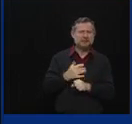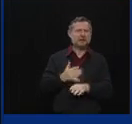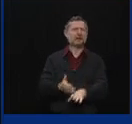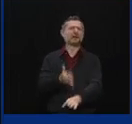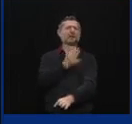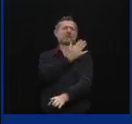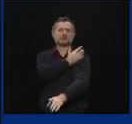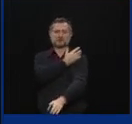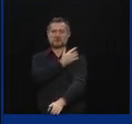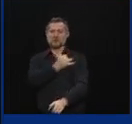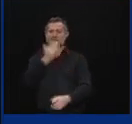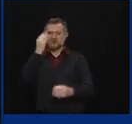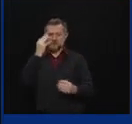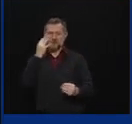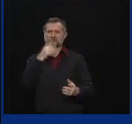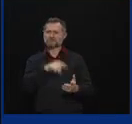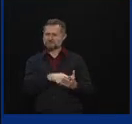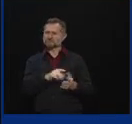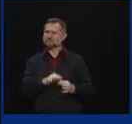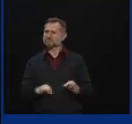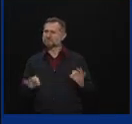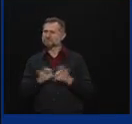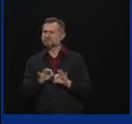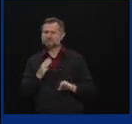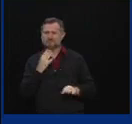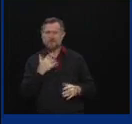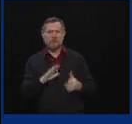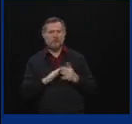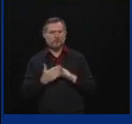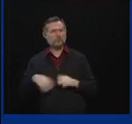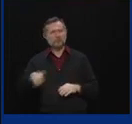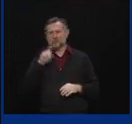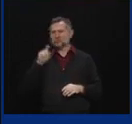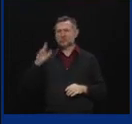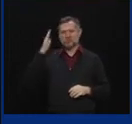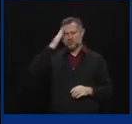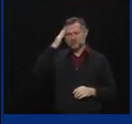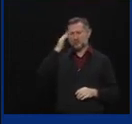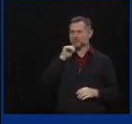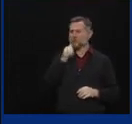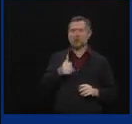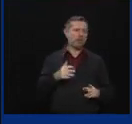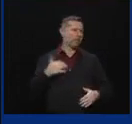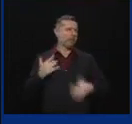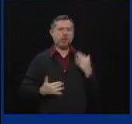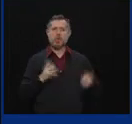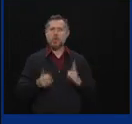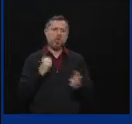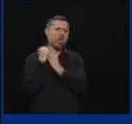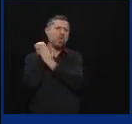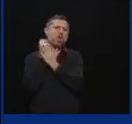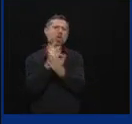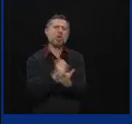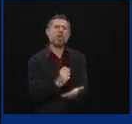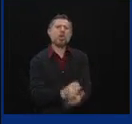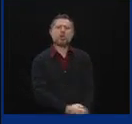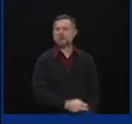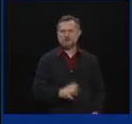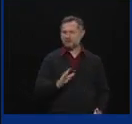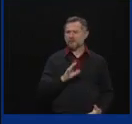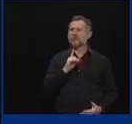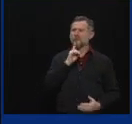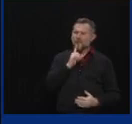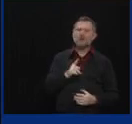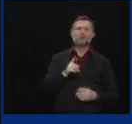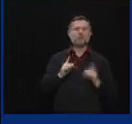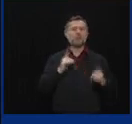that we allow our community to know that this wasn't something that was done haphazardly. A lot of thought. The trials that